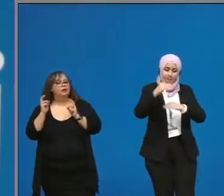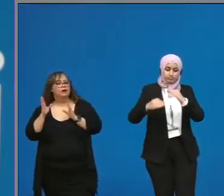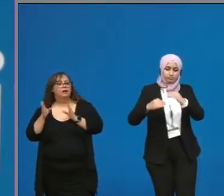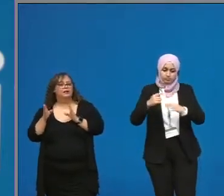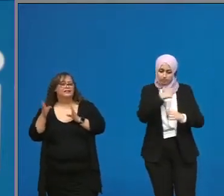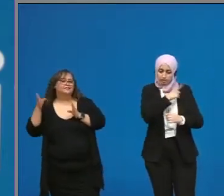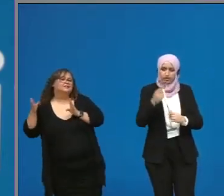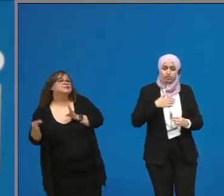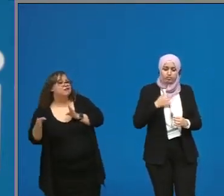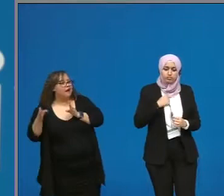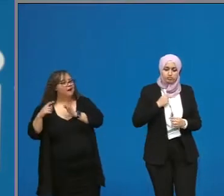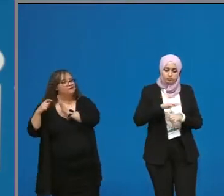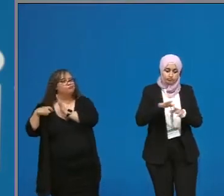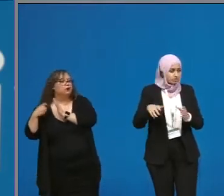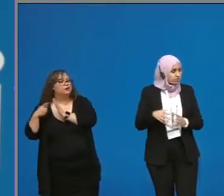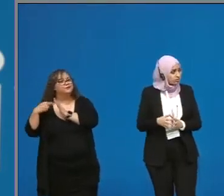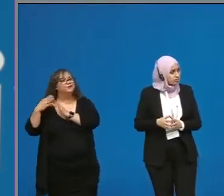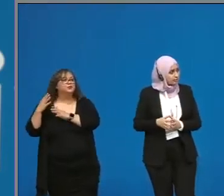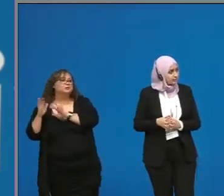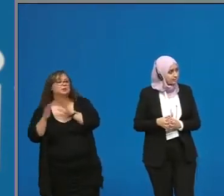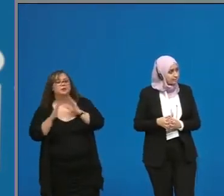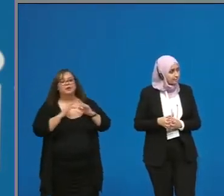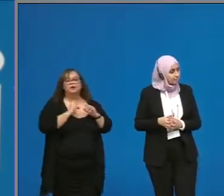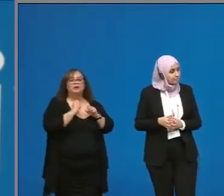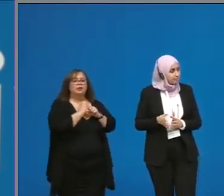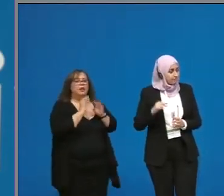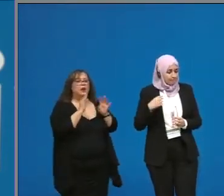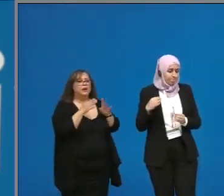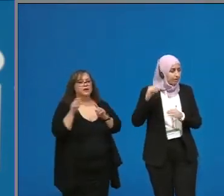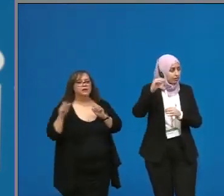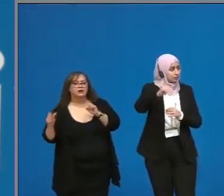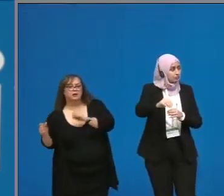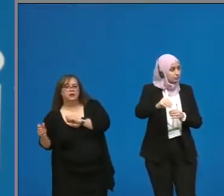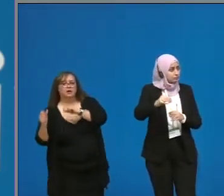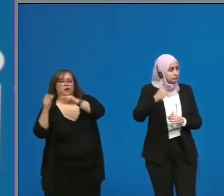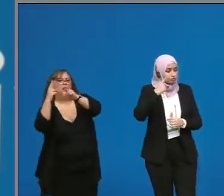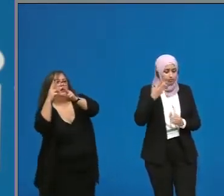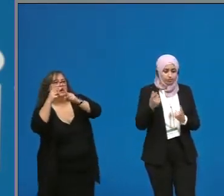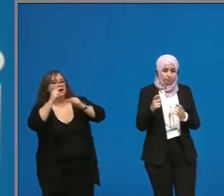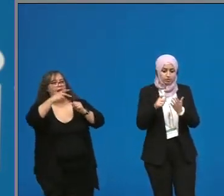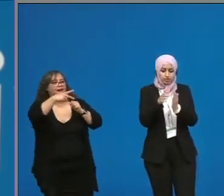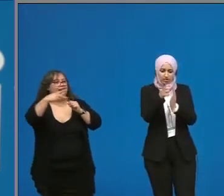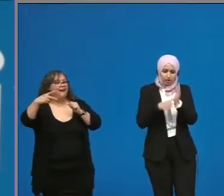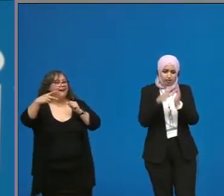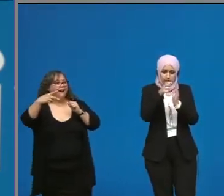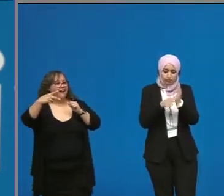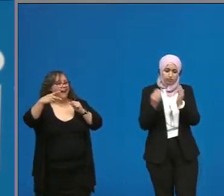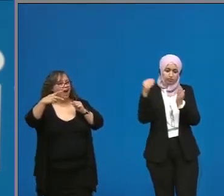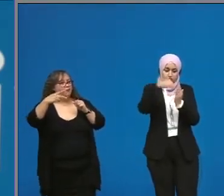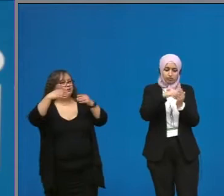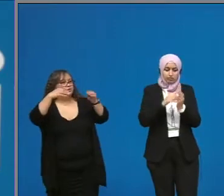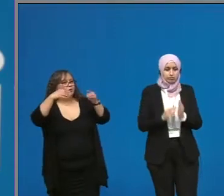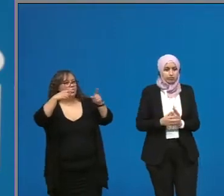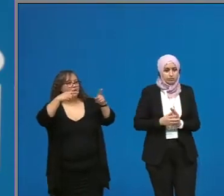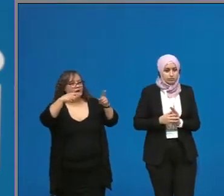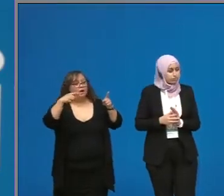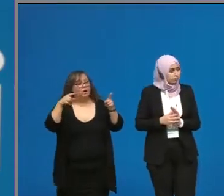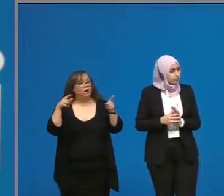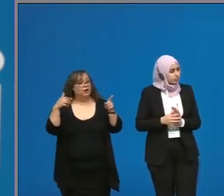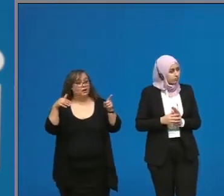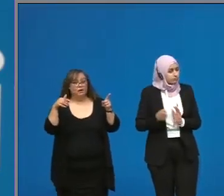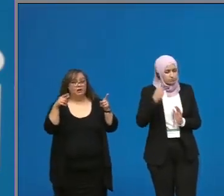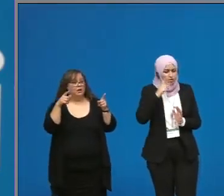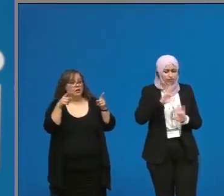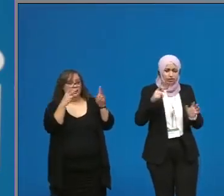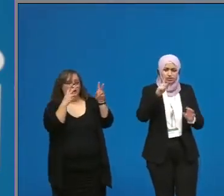with. But when he put it on the App Store, he started receiving thousands and thousands of downloads from the US. We first developed American Sign Language, by the